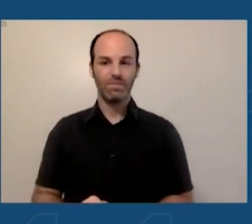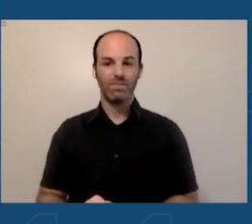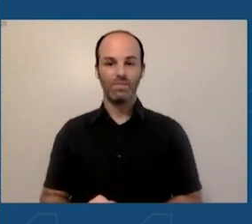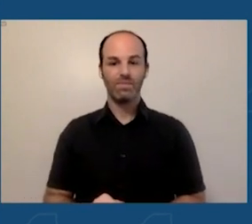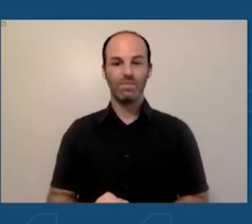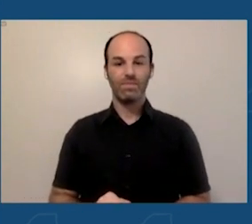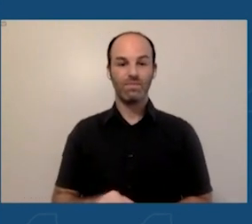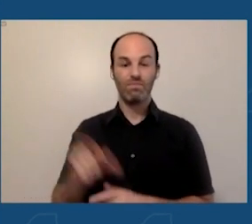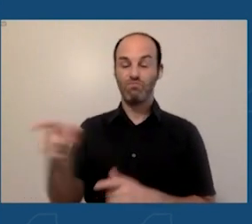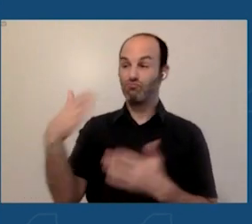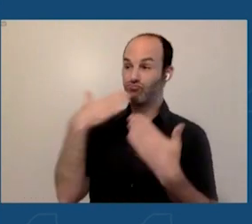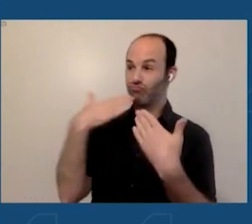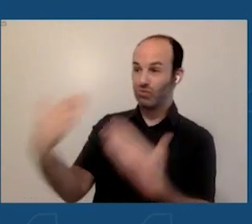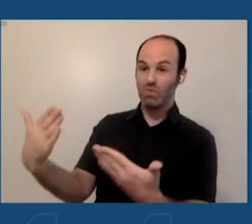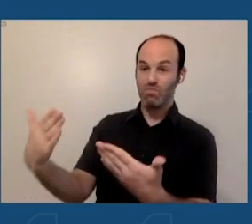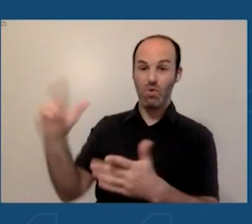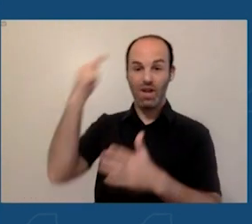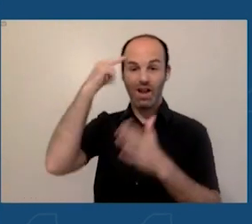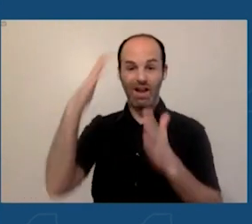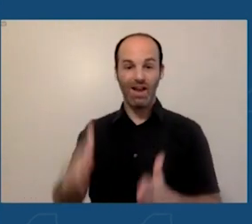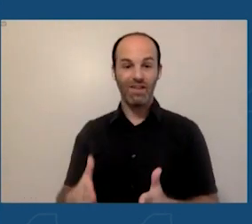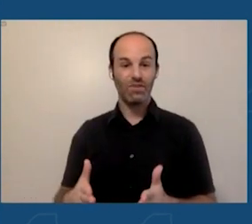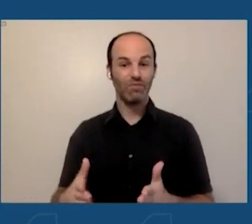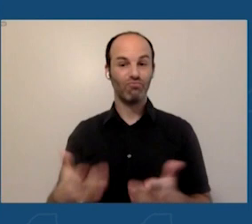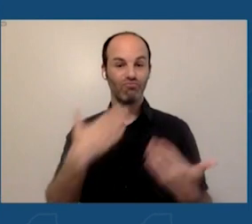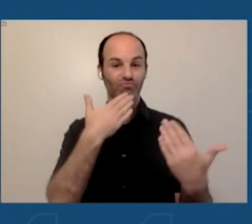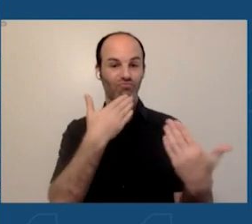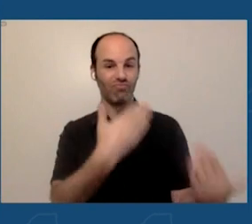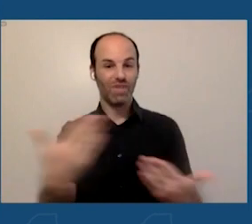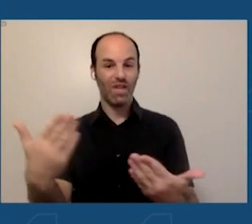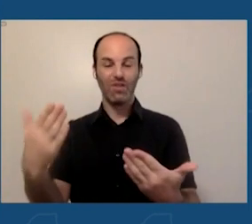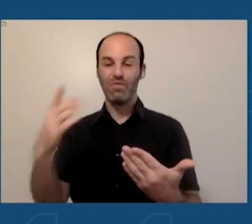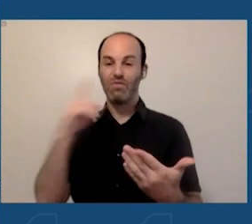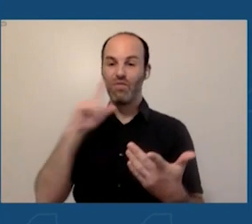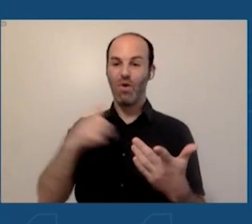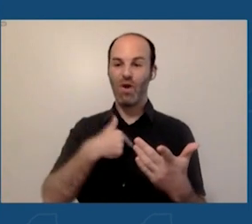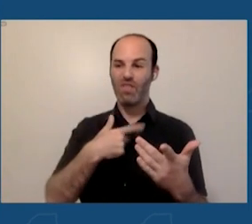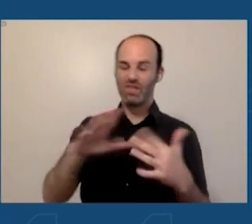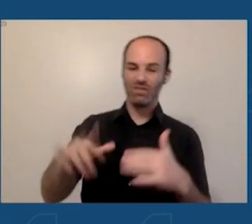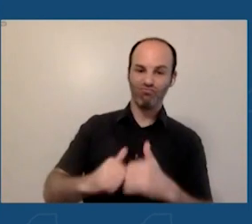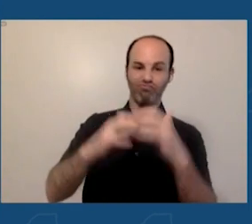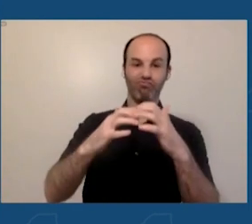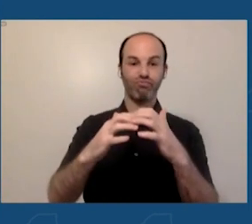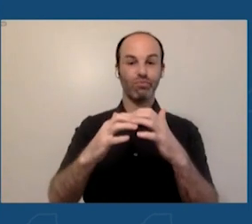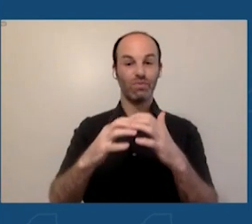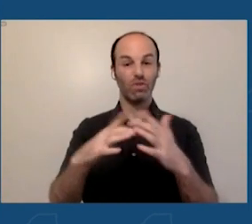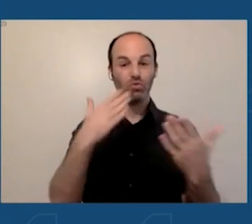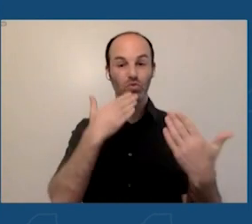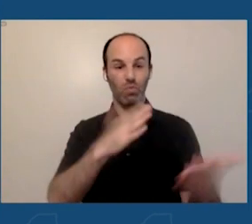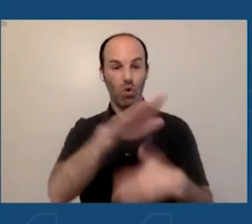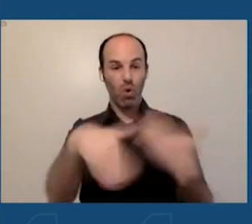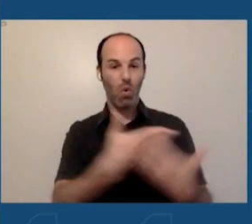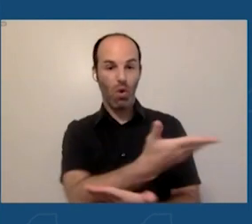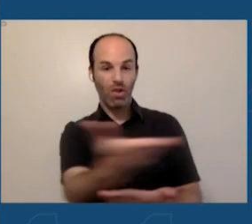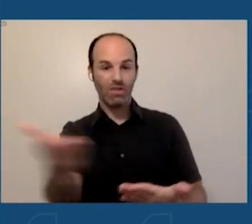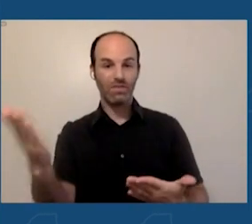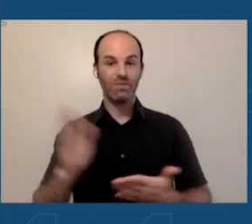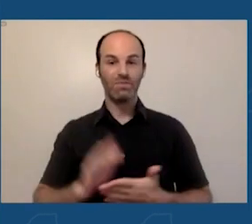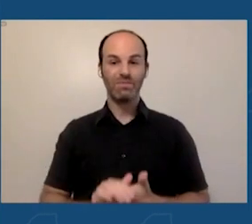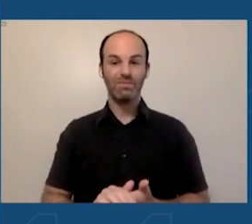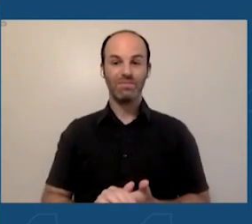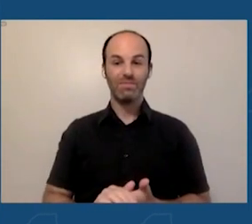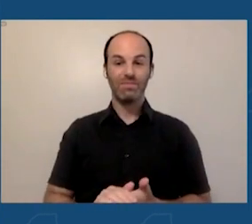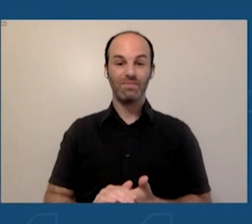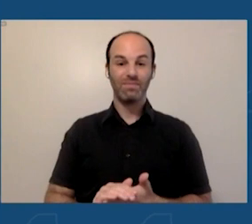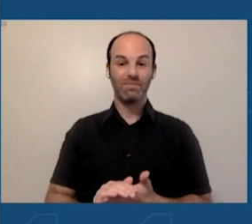Good morning, Governor, and thank you for this initiative, and good morning to all of you. Some of you were